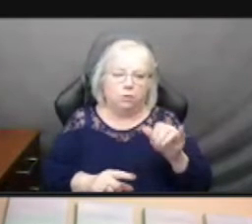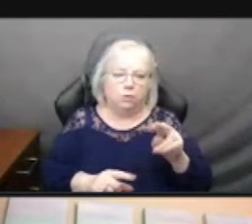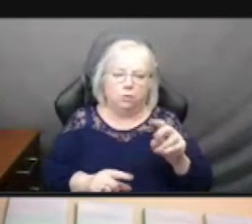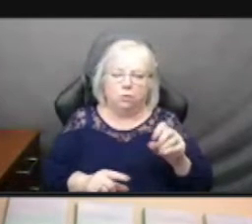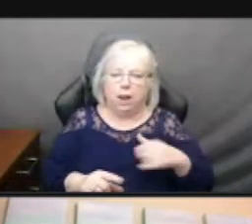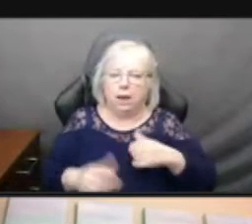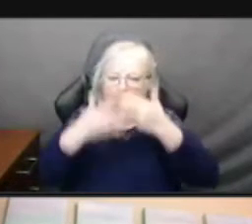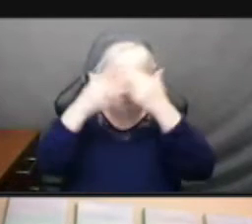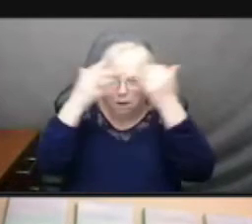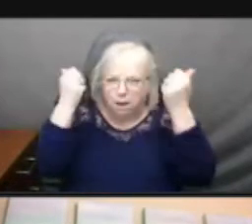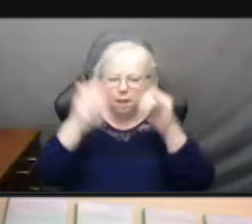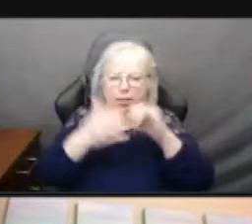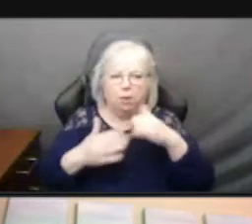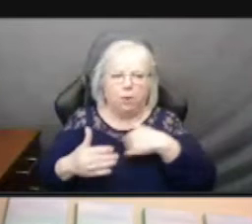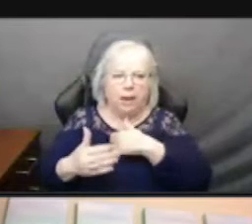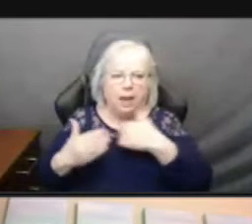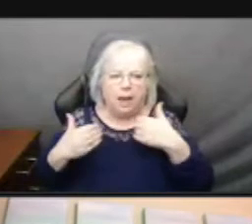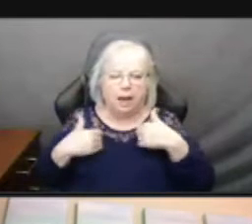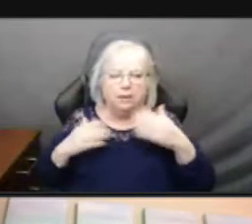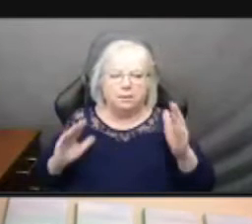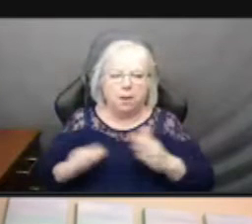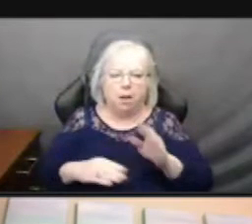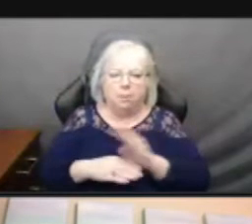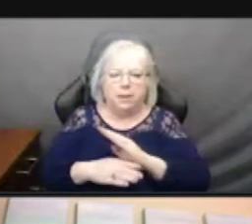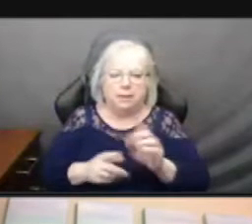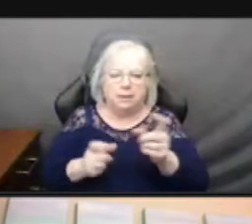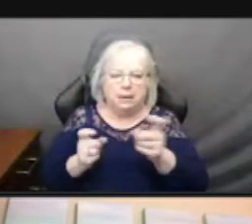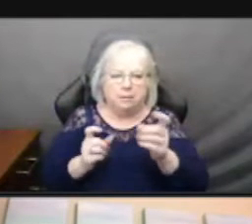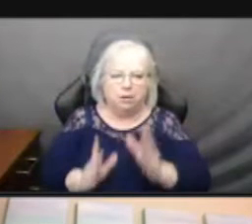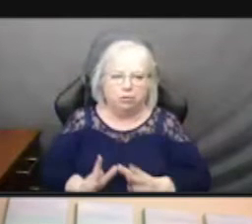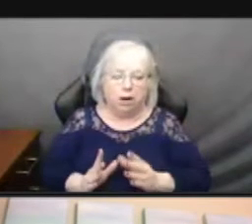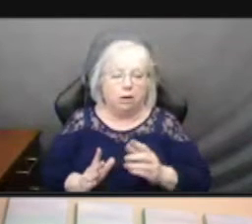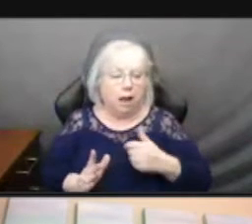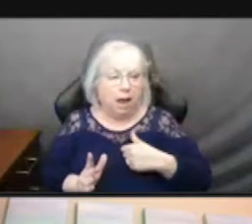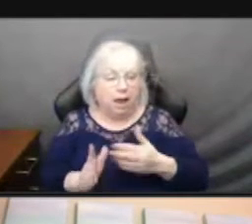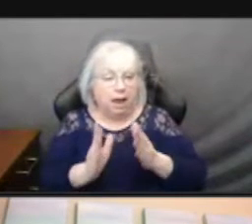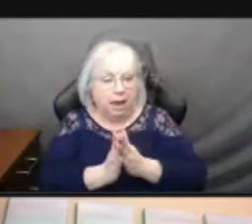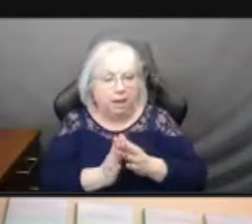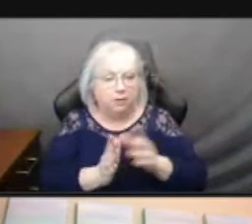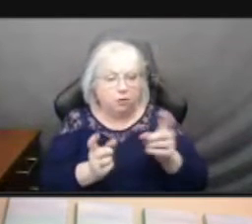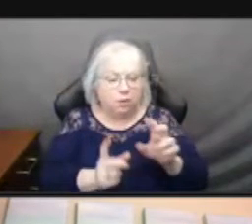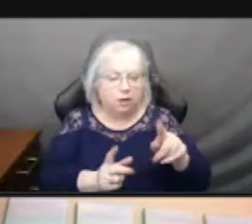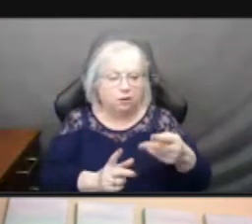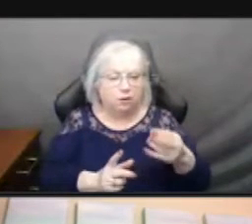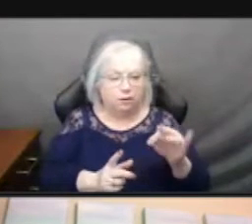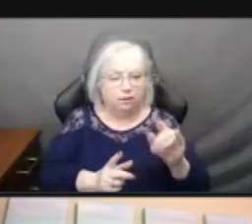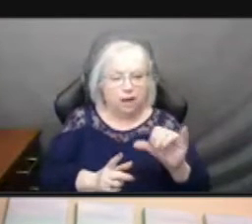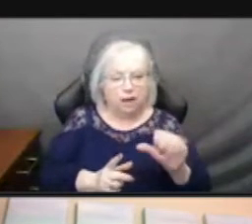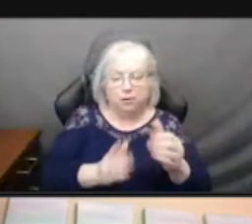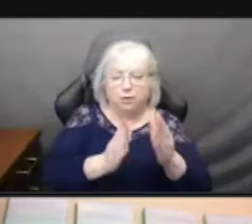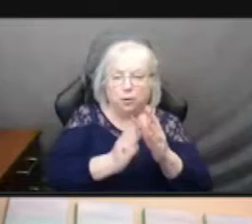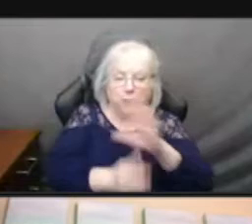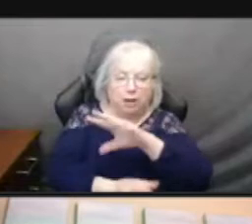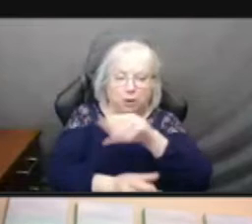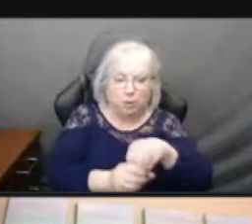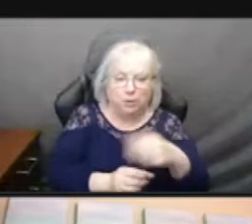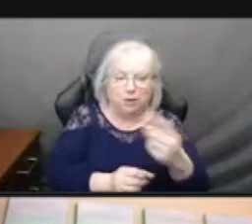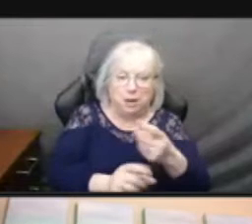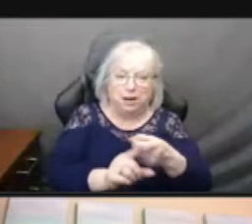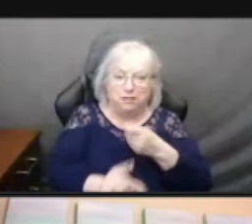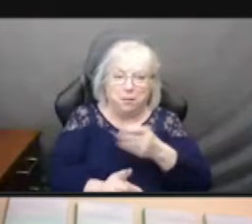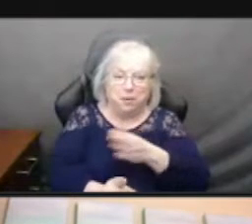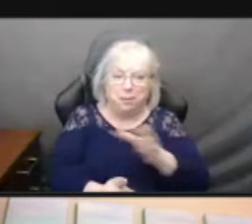business administrator. I'm the one that asked Director Phillips to add someone from the planning department,